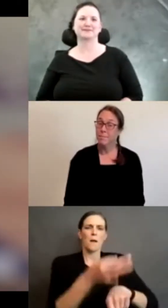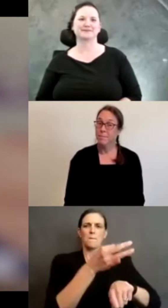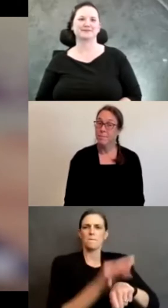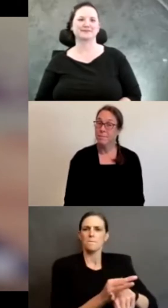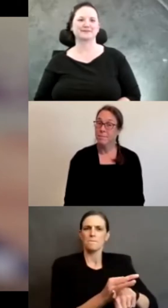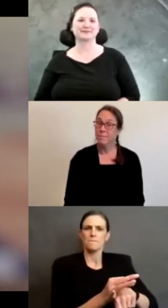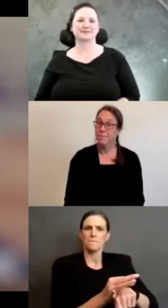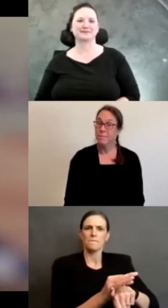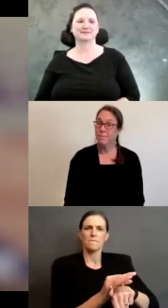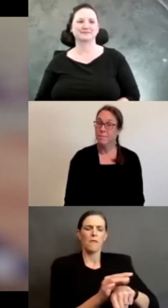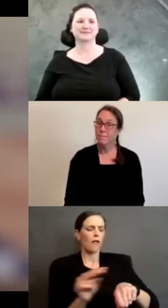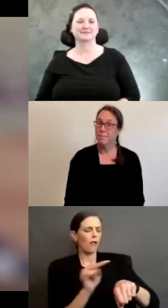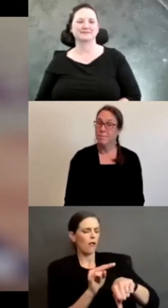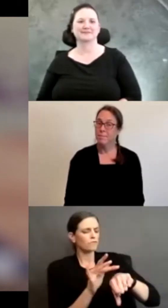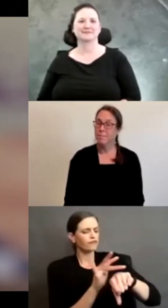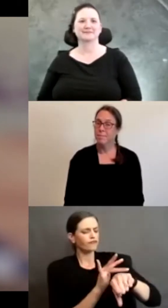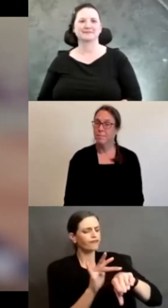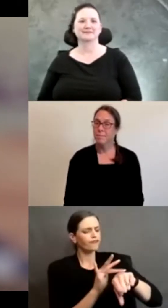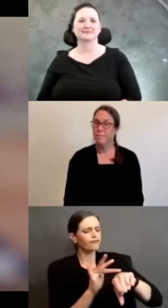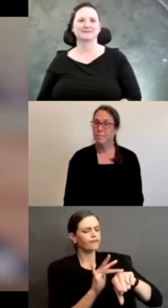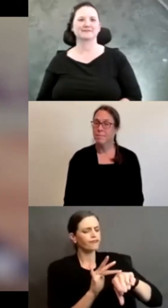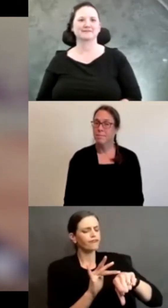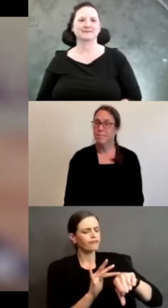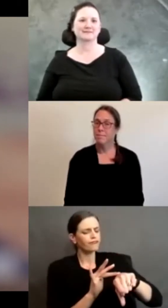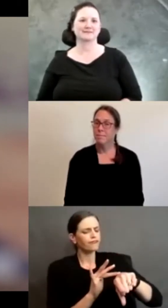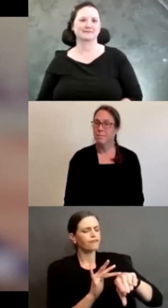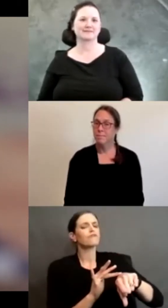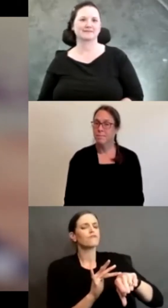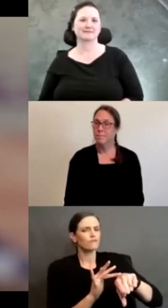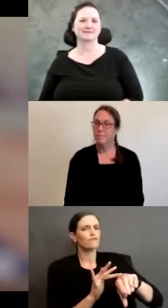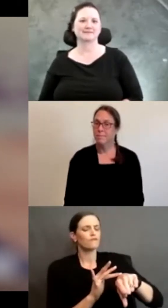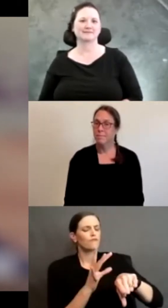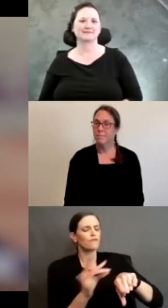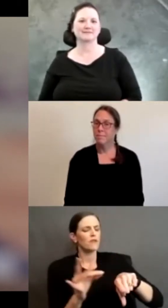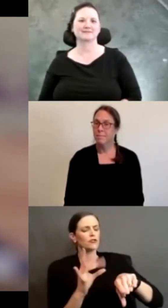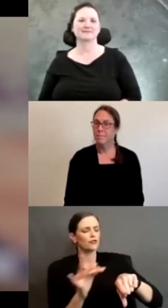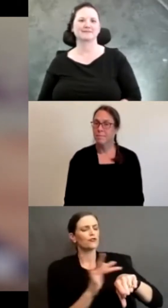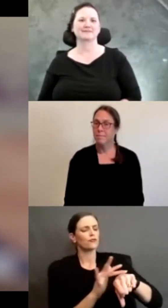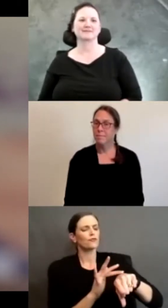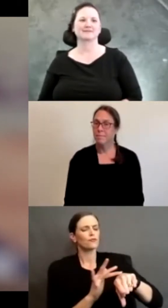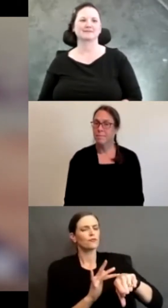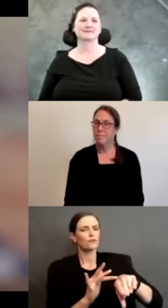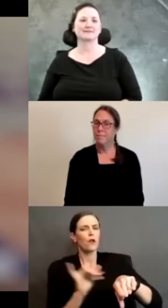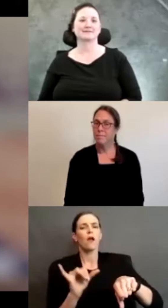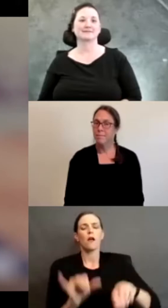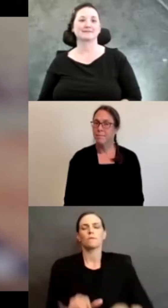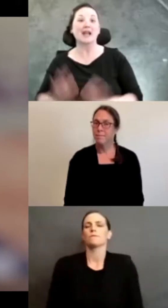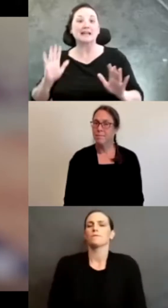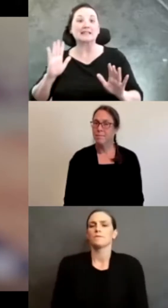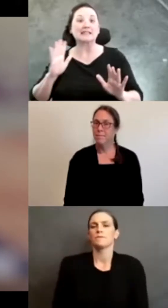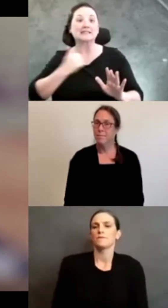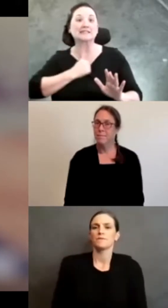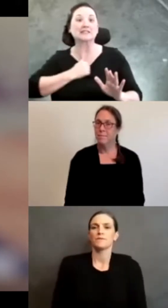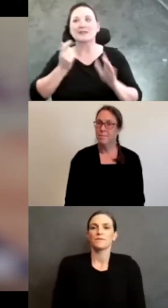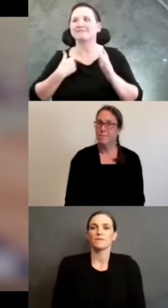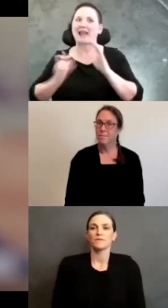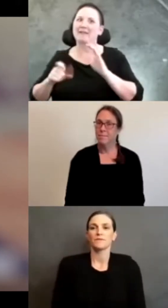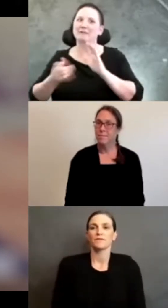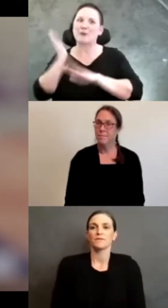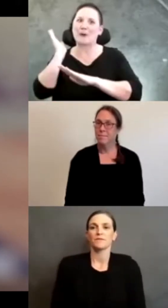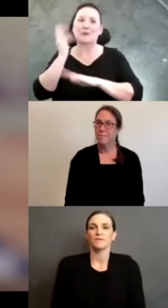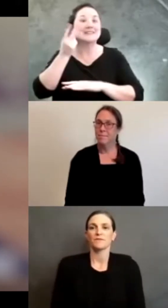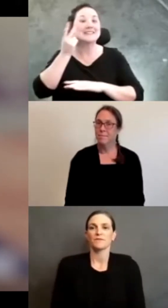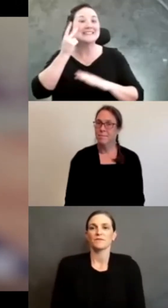Vicky reads the braille on her watch face as it scrolls through a message. Oh, gotta go. See you on the other side,